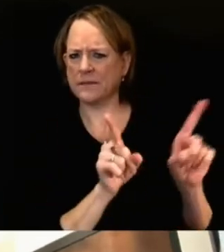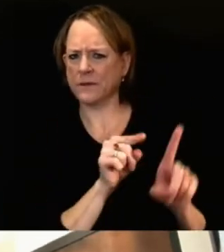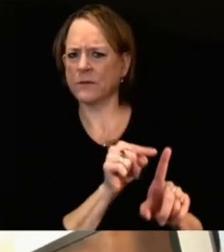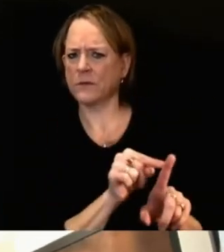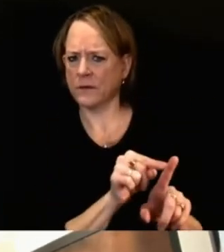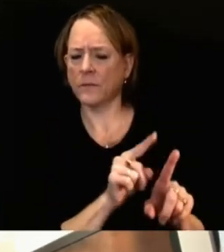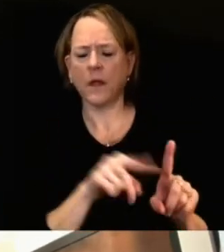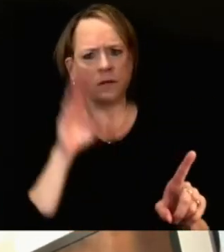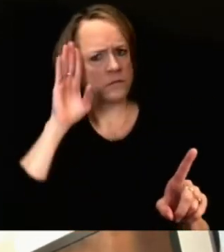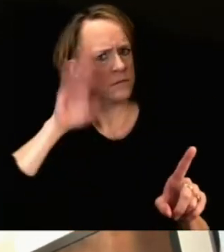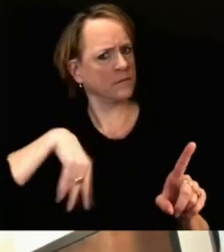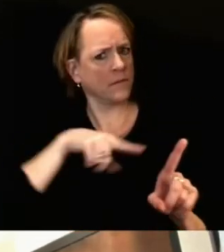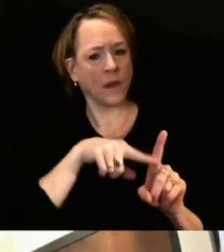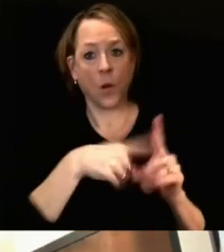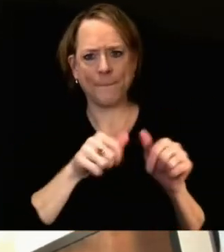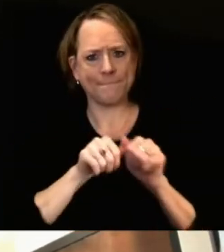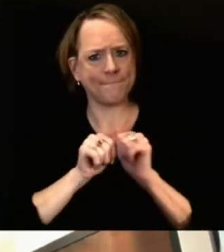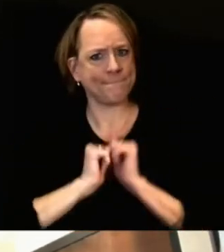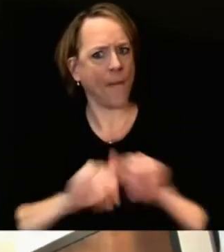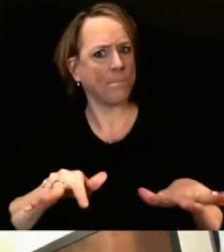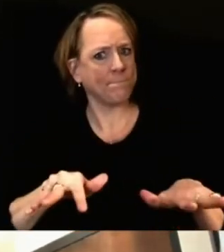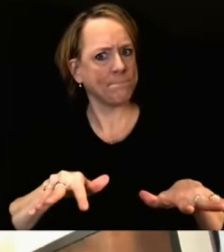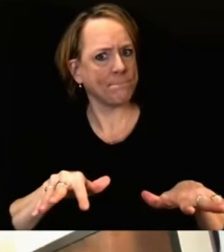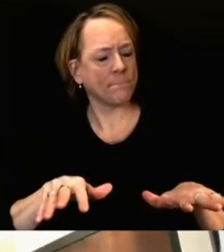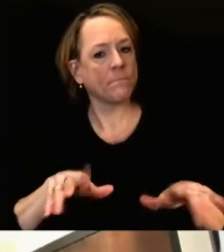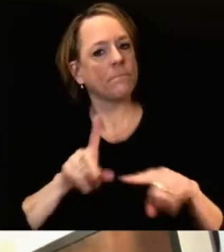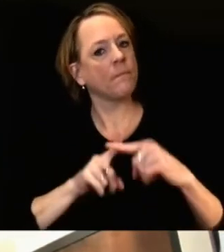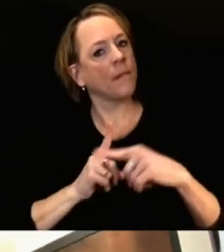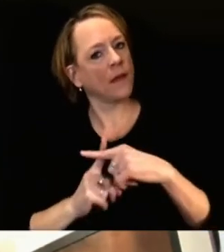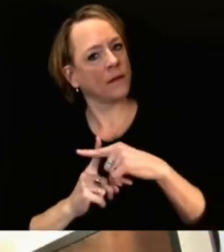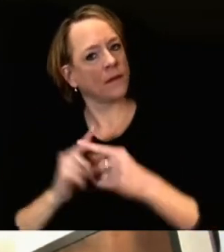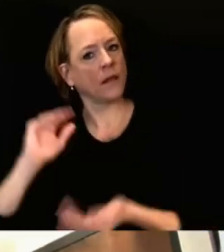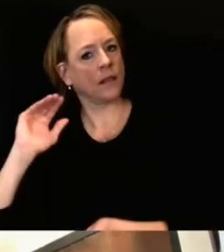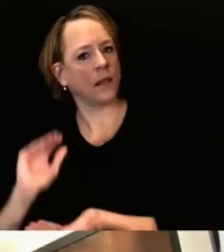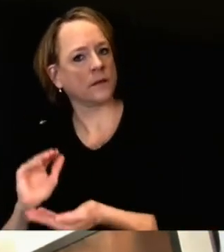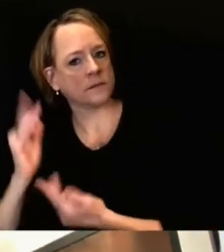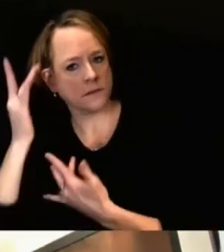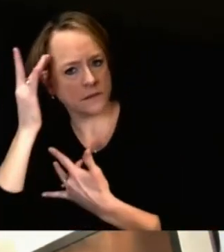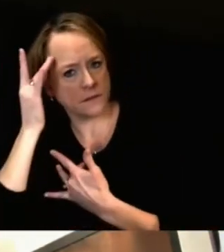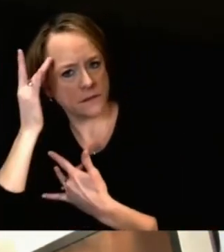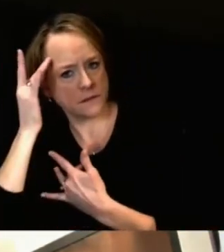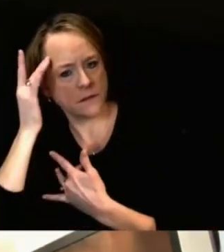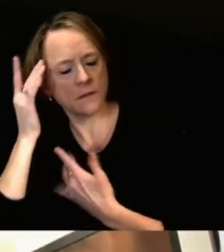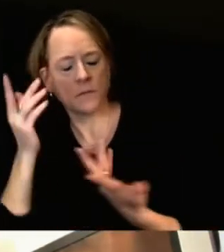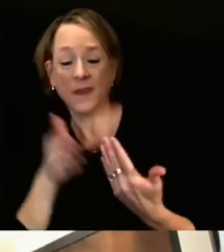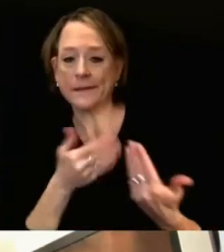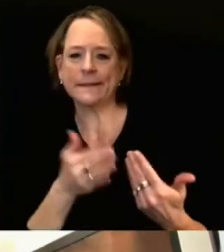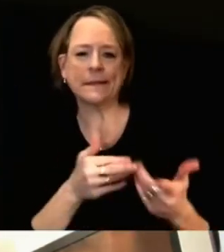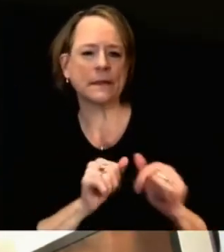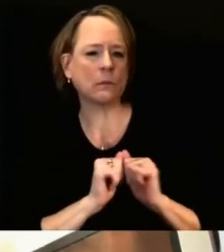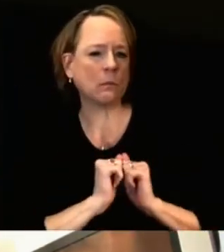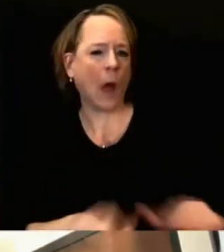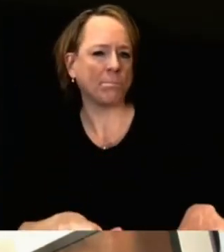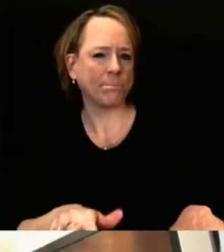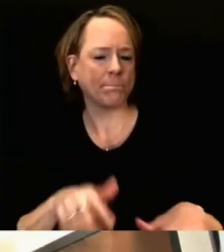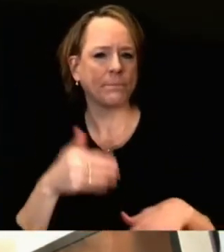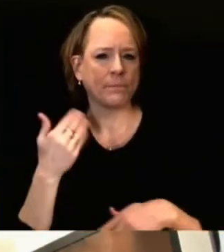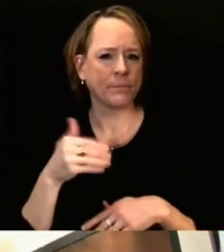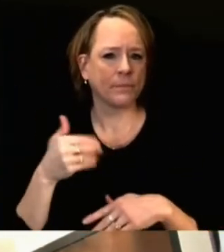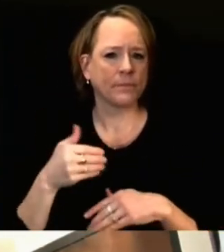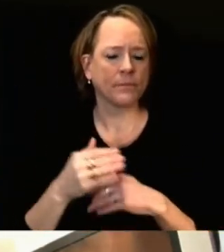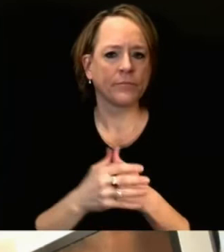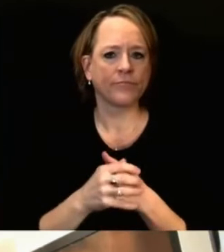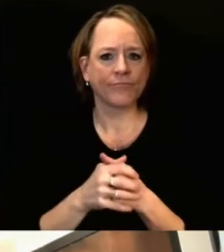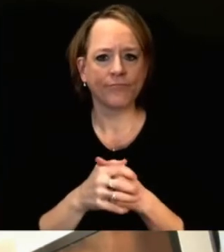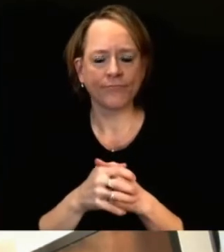on average. So if this is one way that this wave of infection around the globe